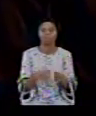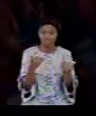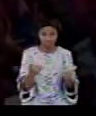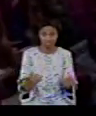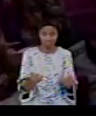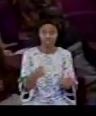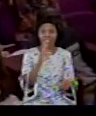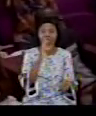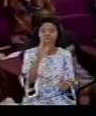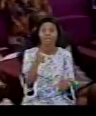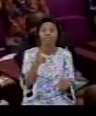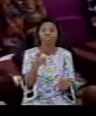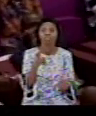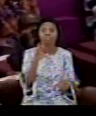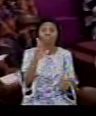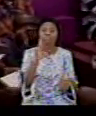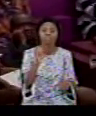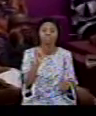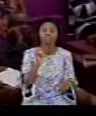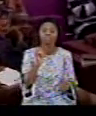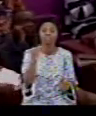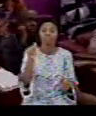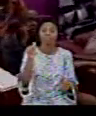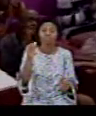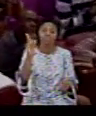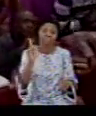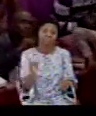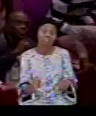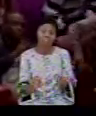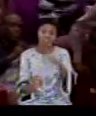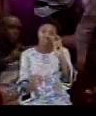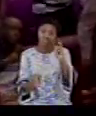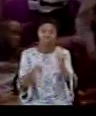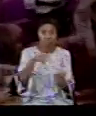is ready there why don't you stand up and tell the Lord